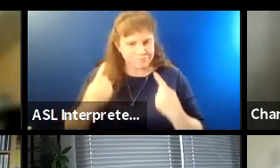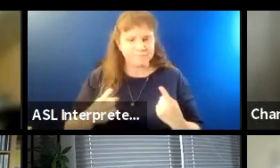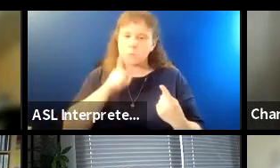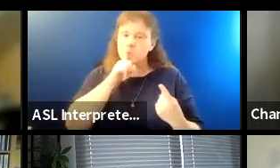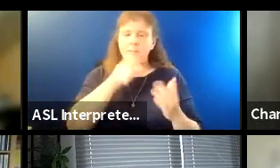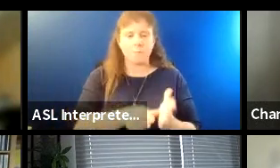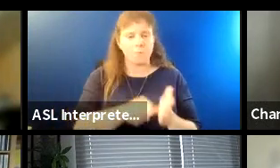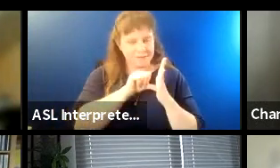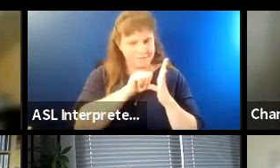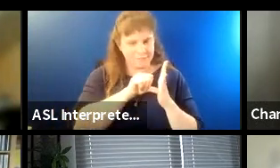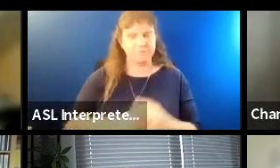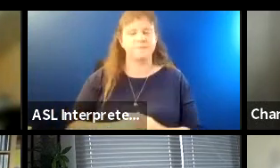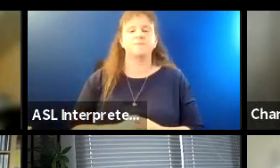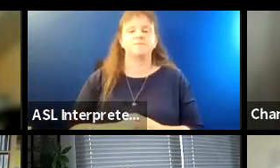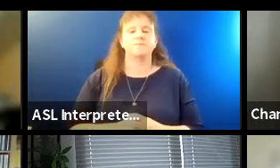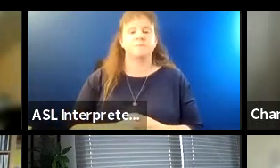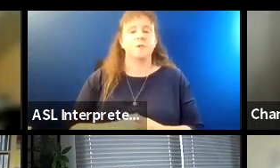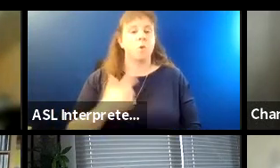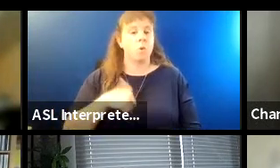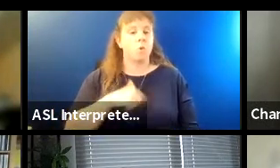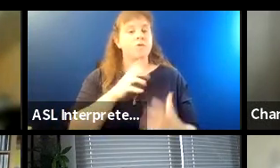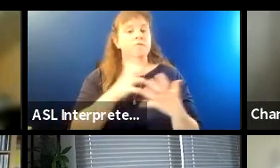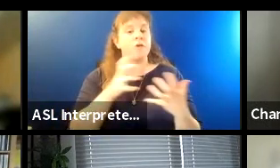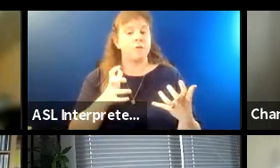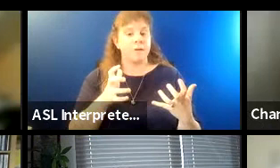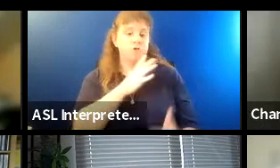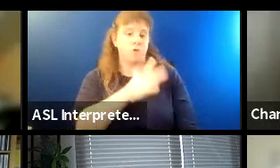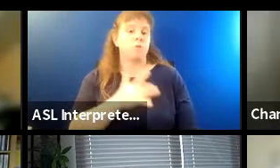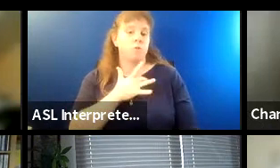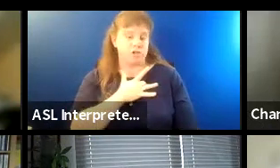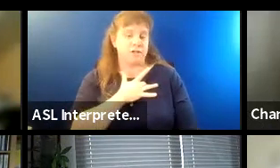impressive. We very much appreciate the